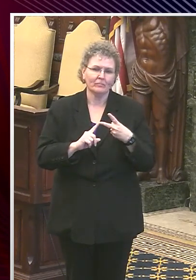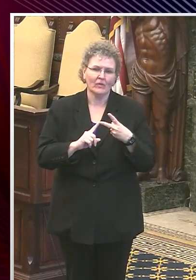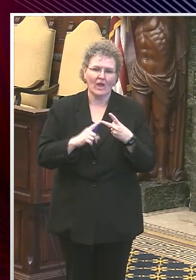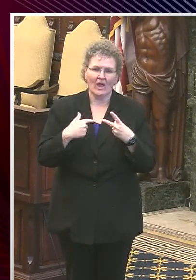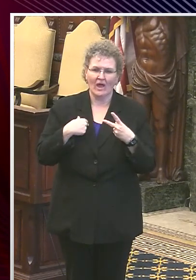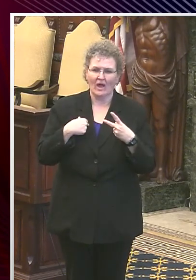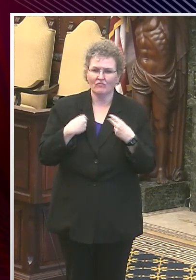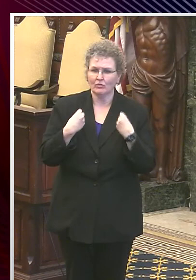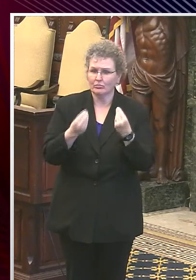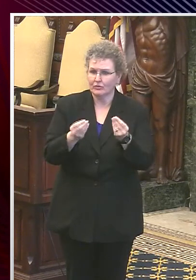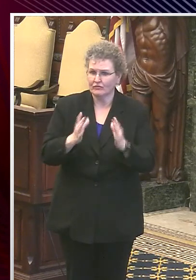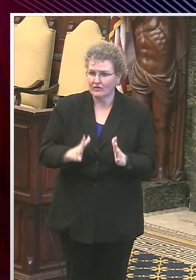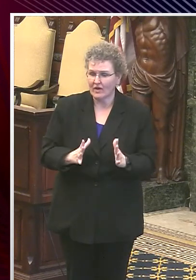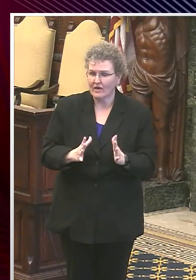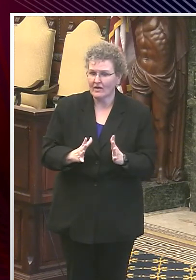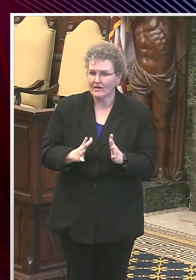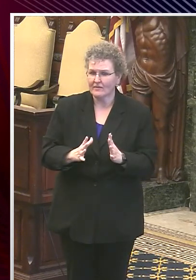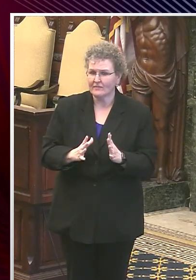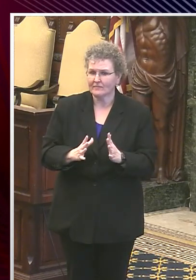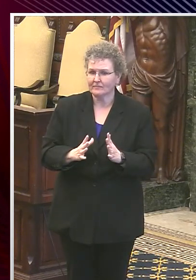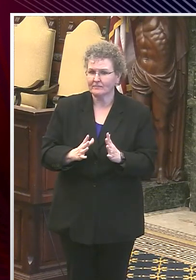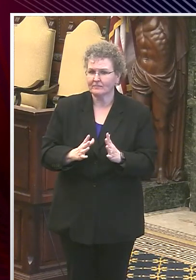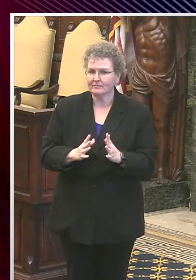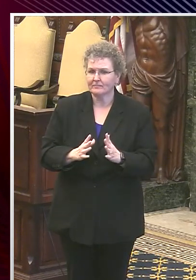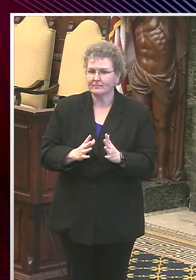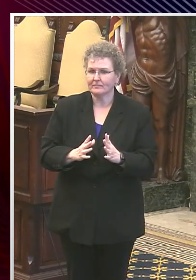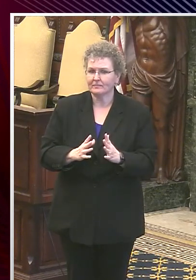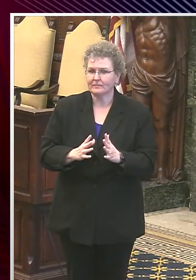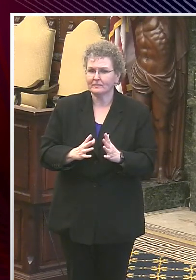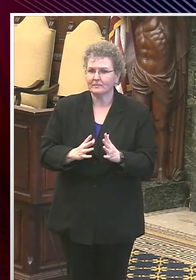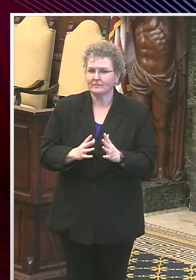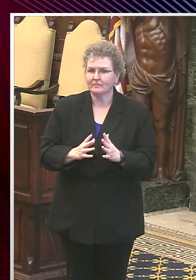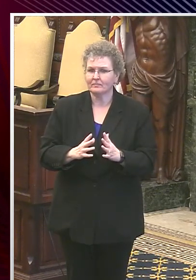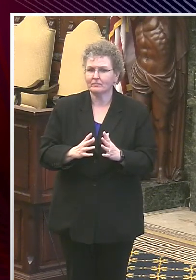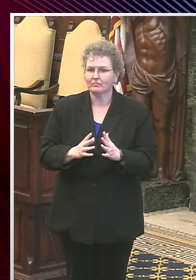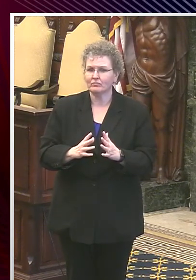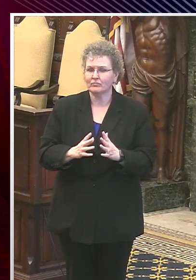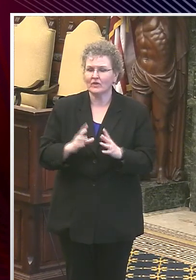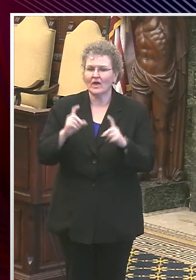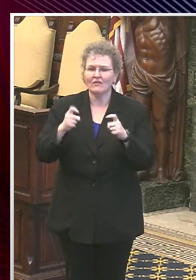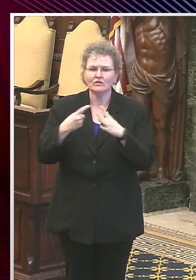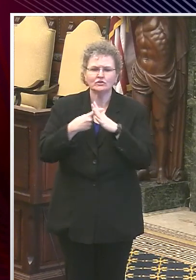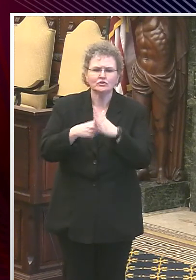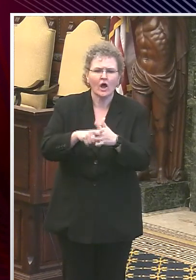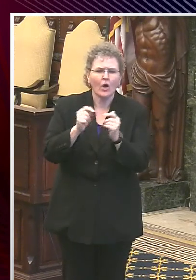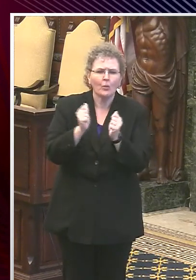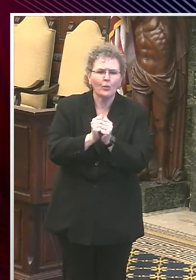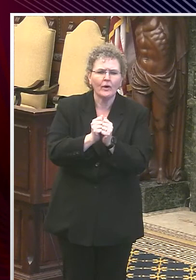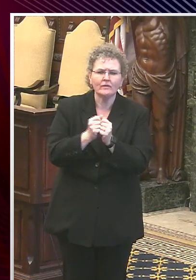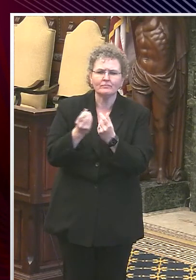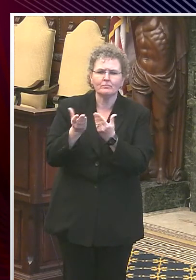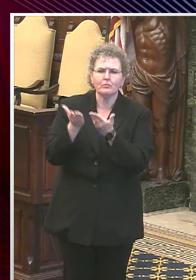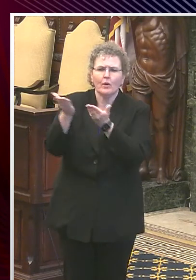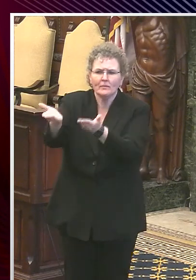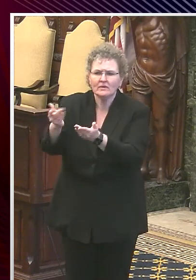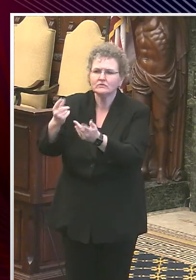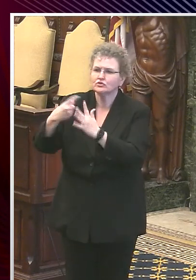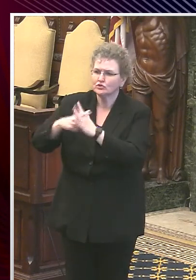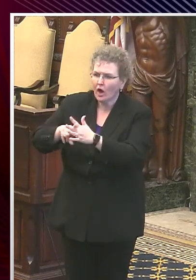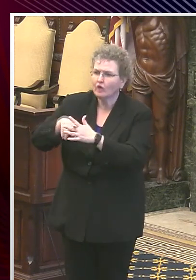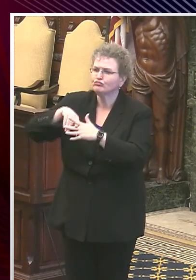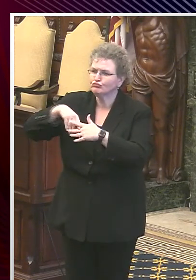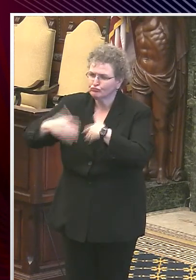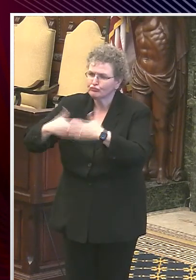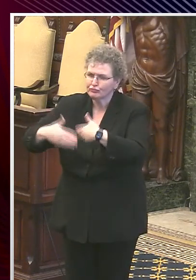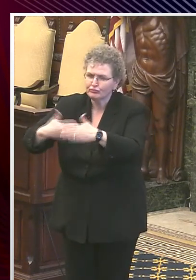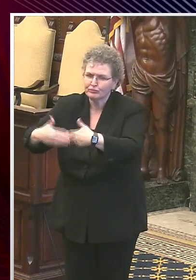we hope to bring on board through our request for proposal process. All that's working, it's moving. We are increasing the number of doses we deliver each week, but